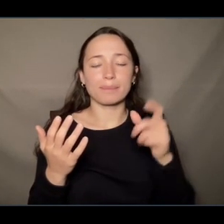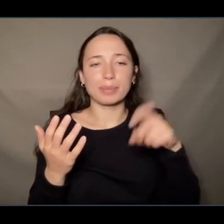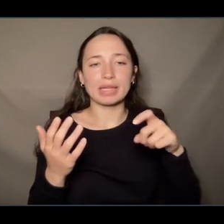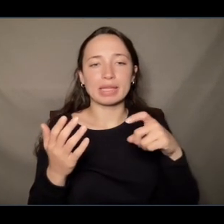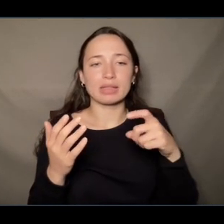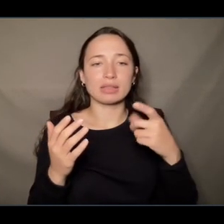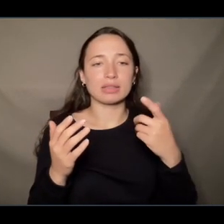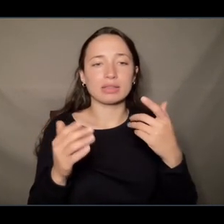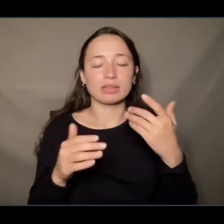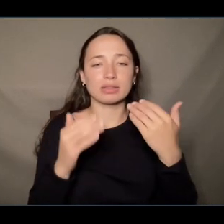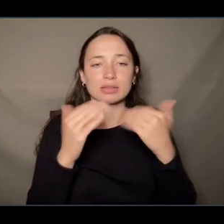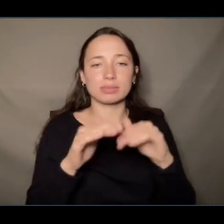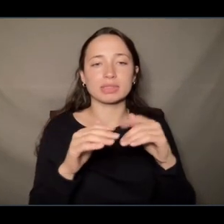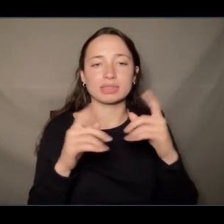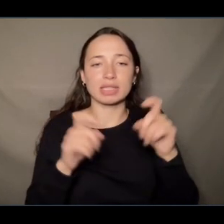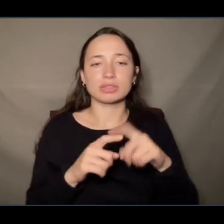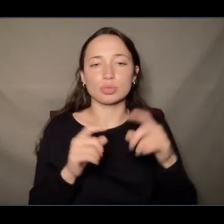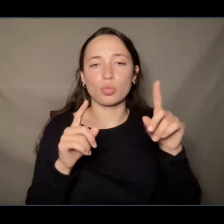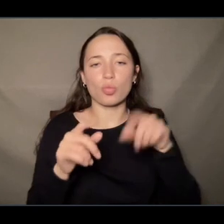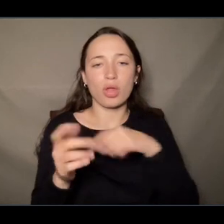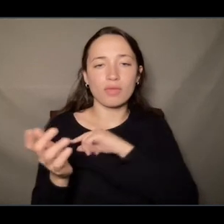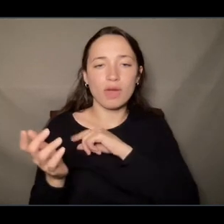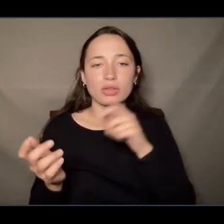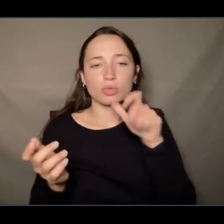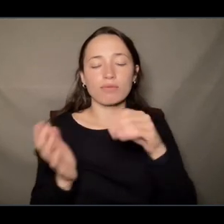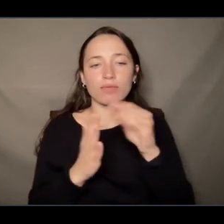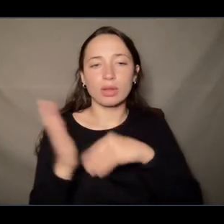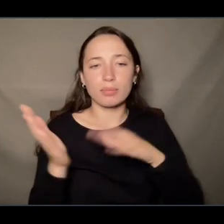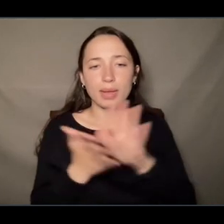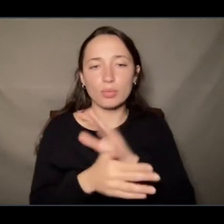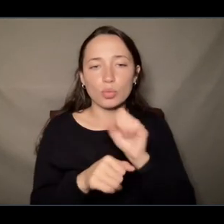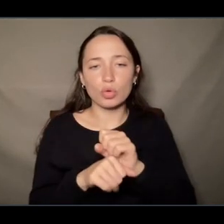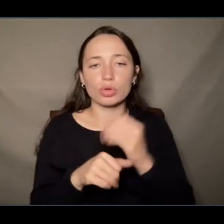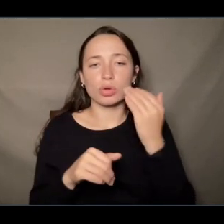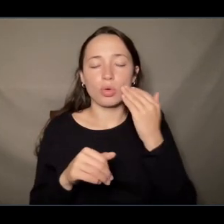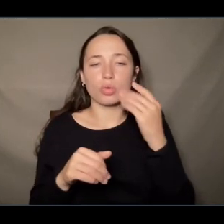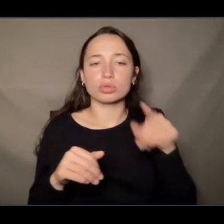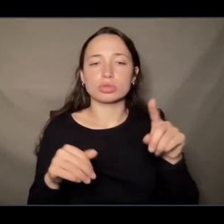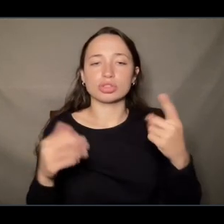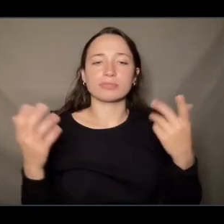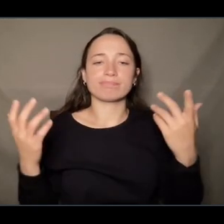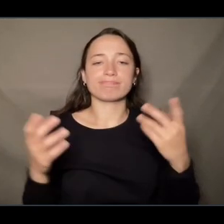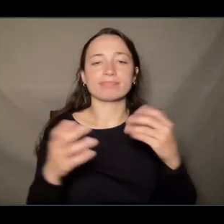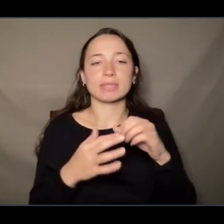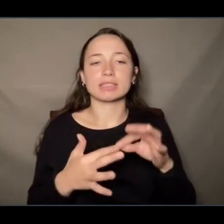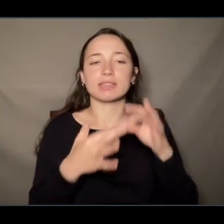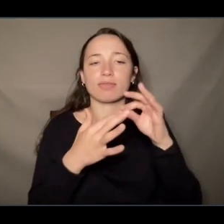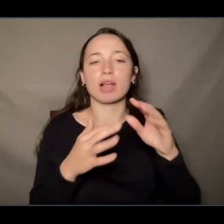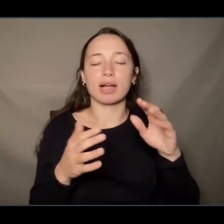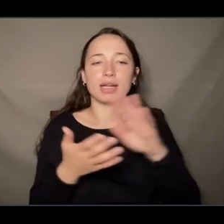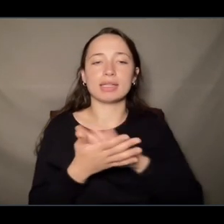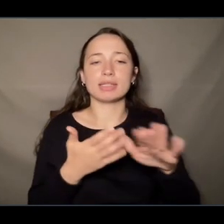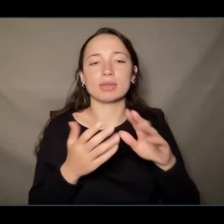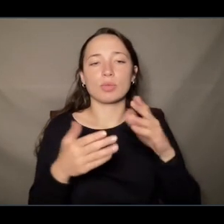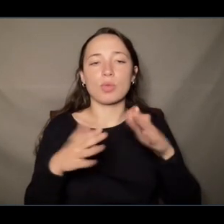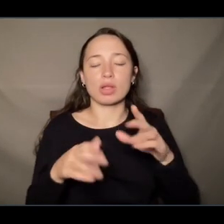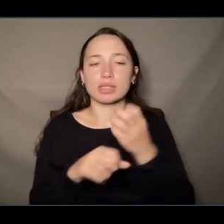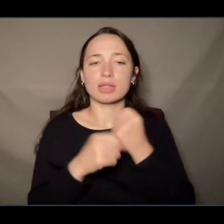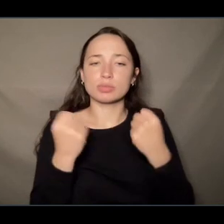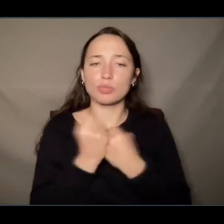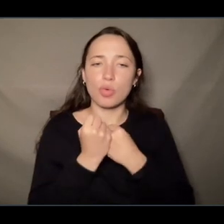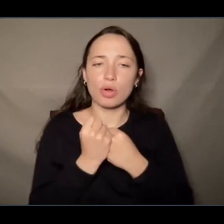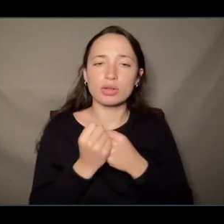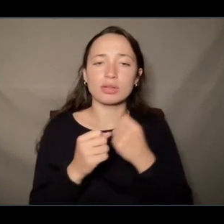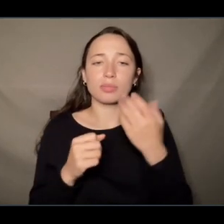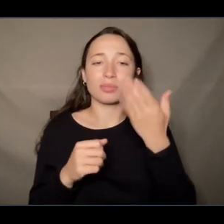need a litmus test to qualify. They don't fill out paperwork. They just, you know, in a dignified way, right, get